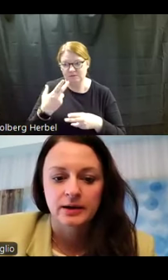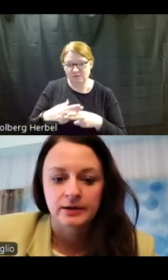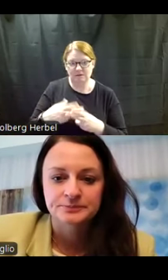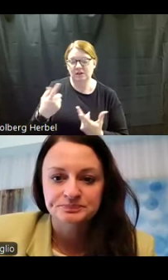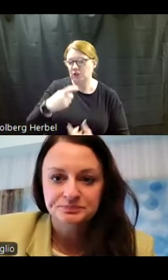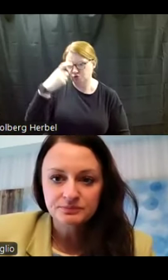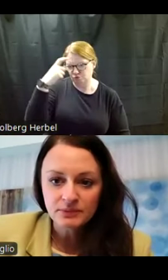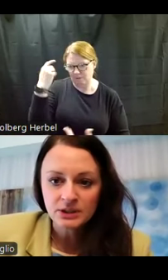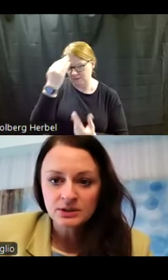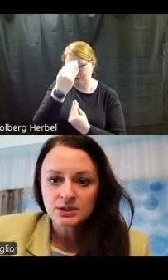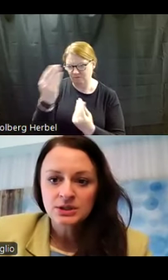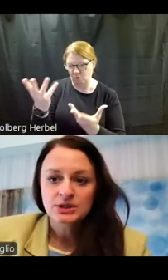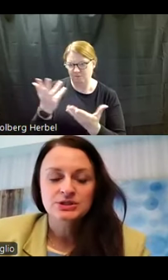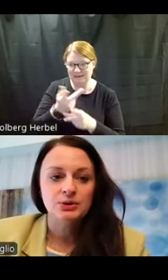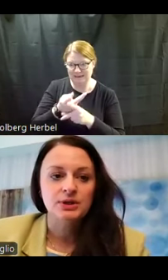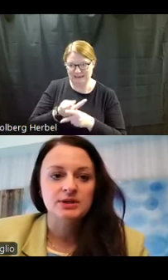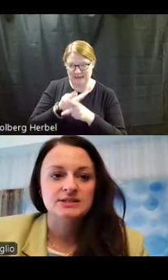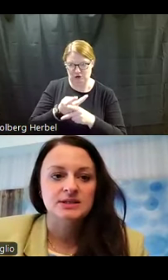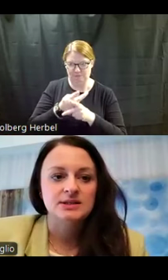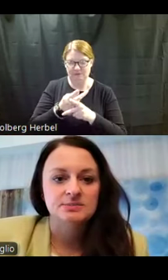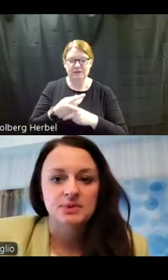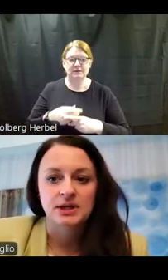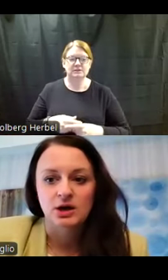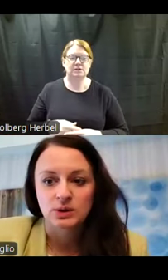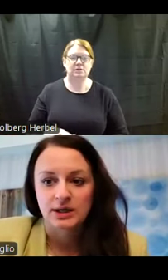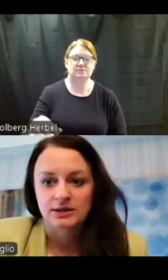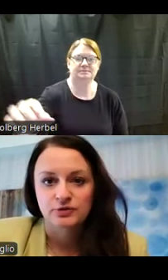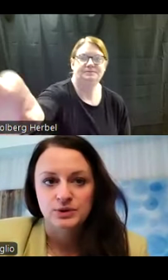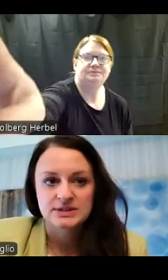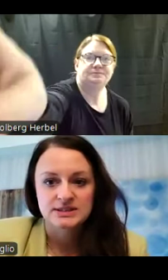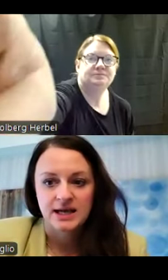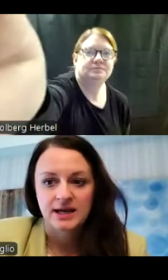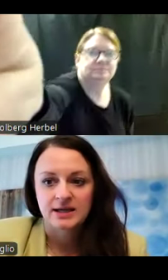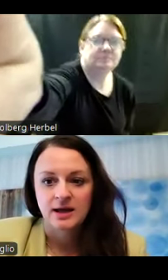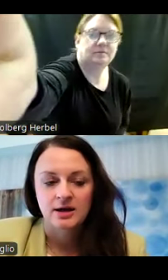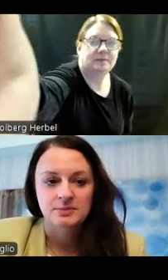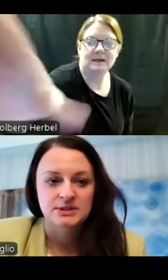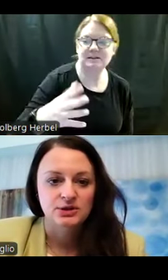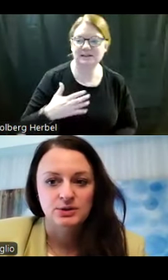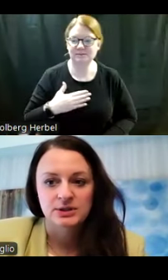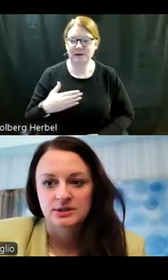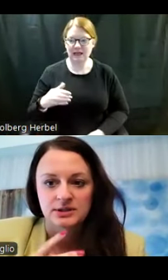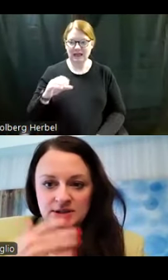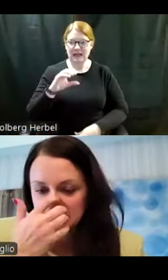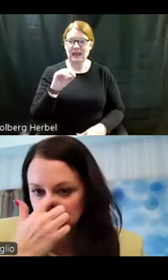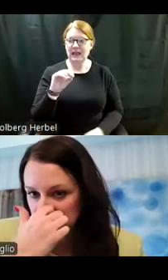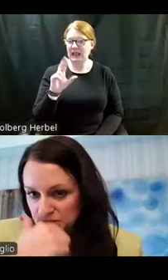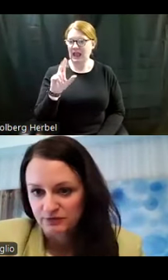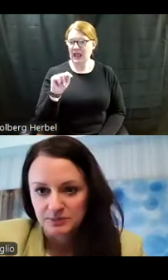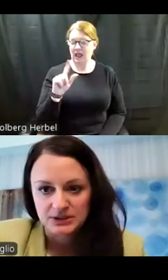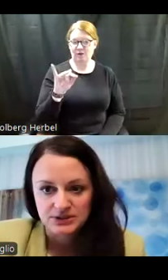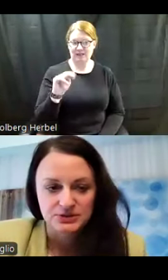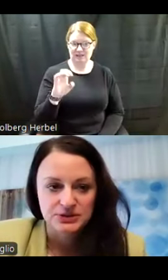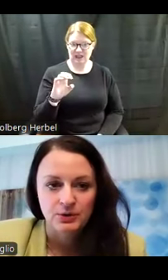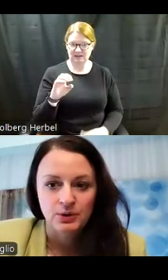trauma-informed care. So this is my outline for today. And so in the next